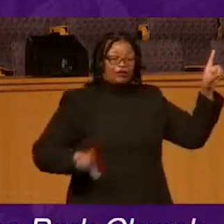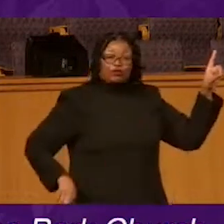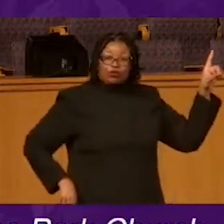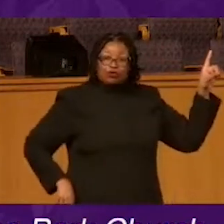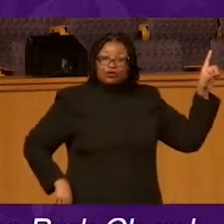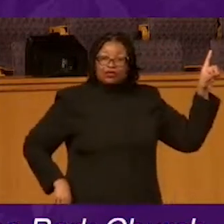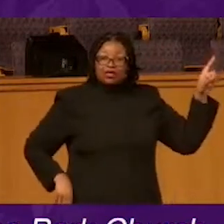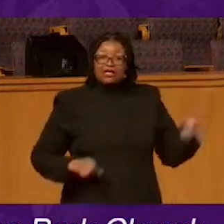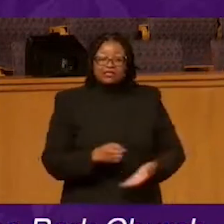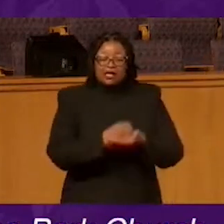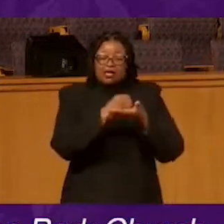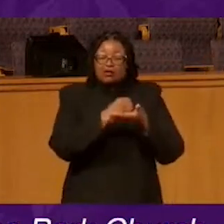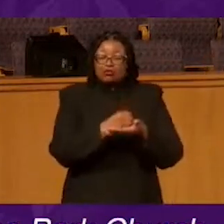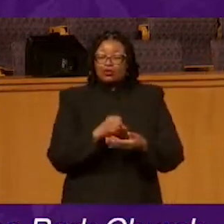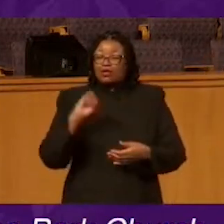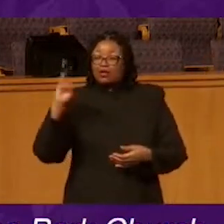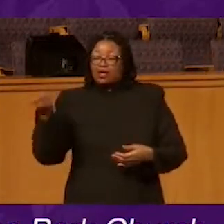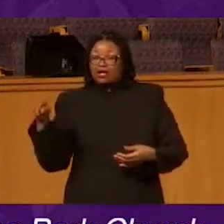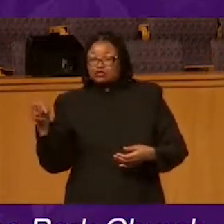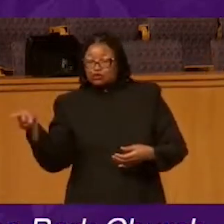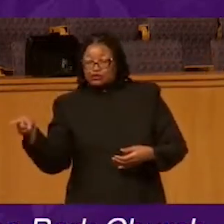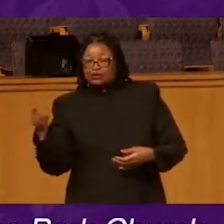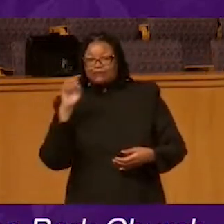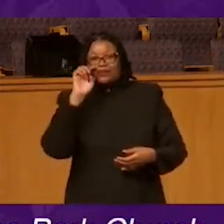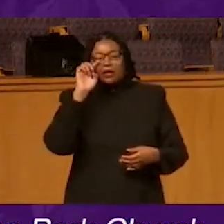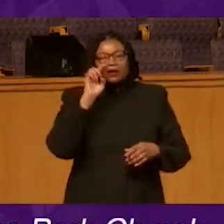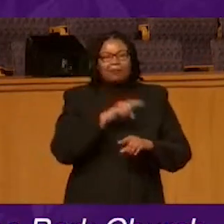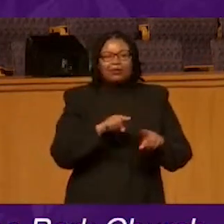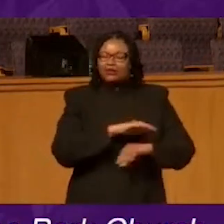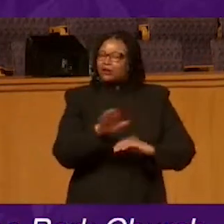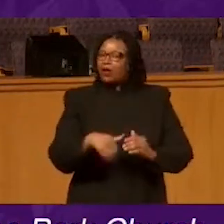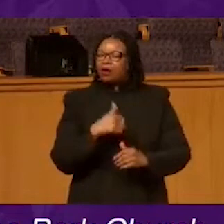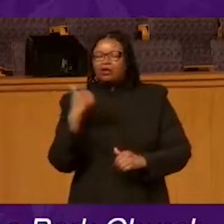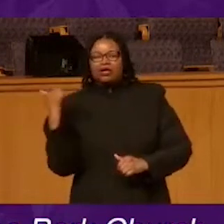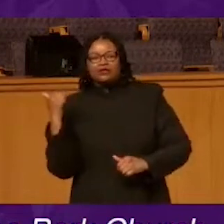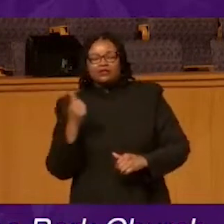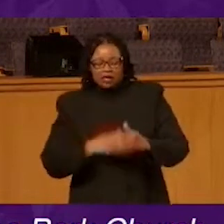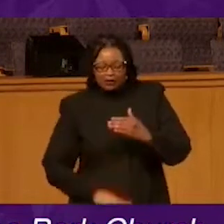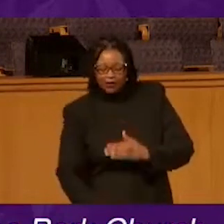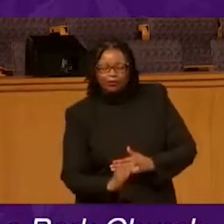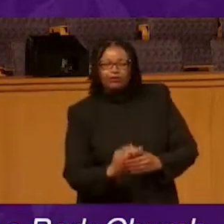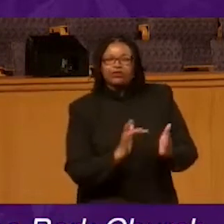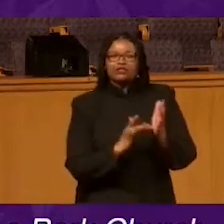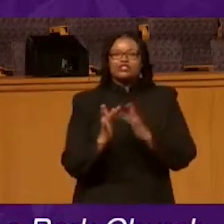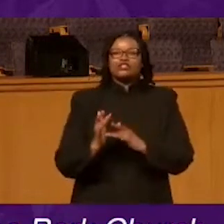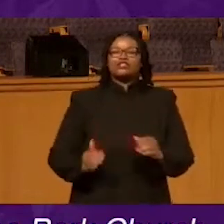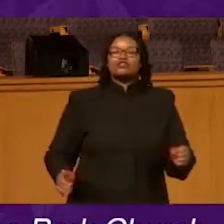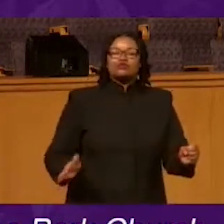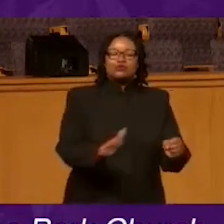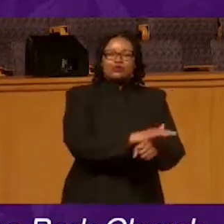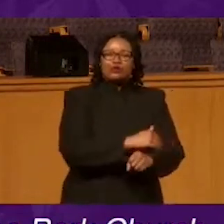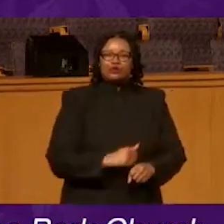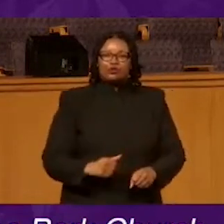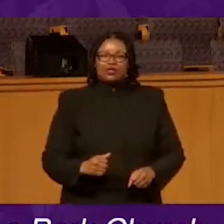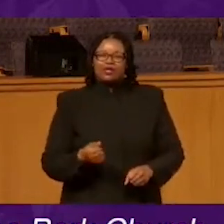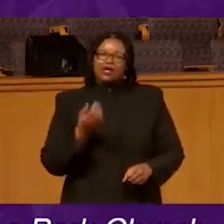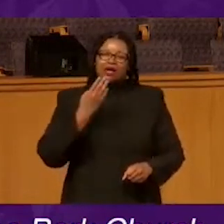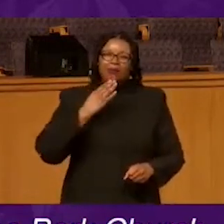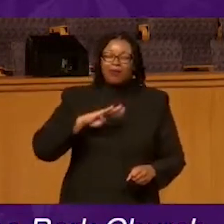down and get him on board. But for everybody else, the birth of Jesus was filled with stigma and